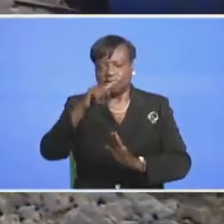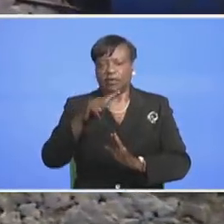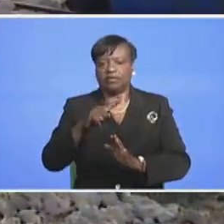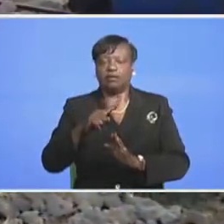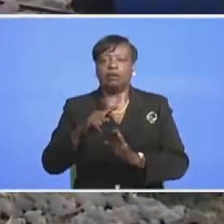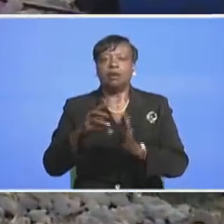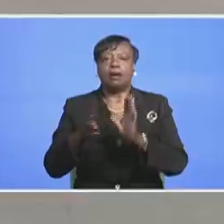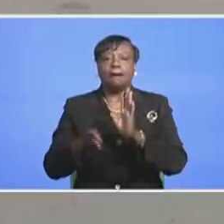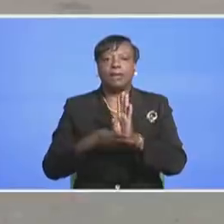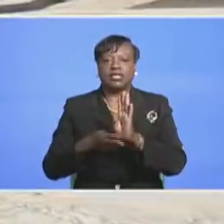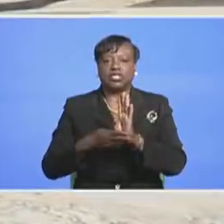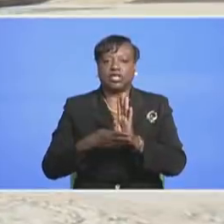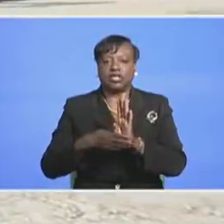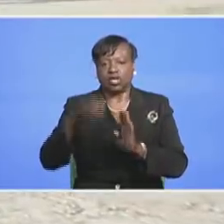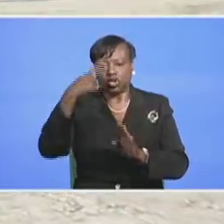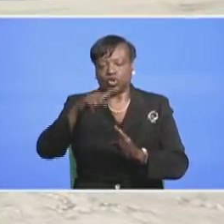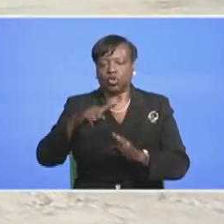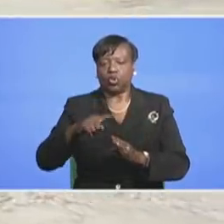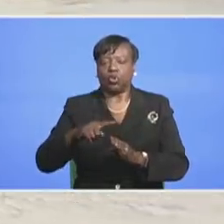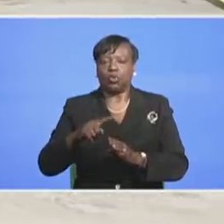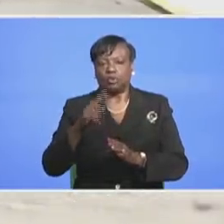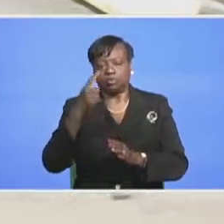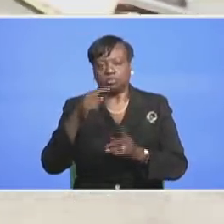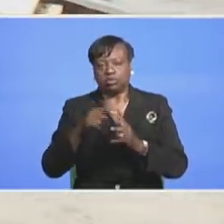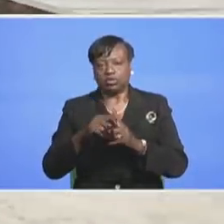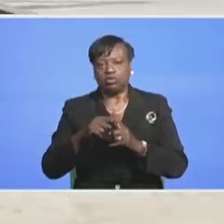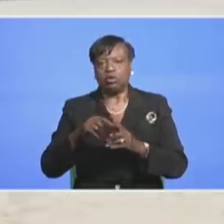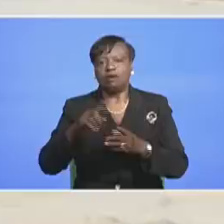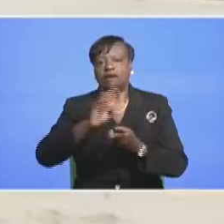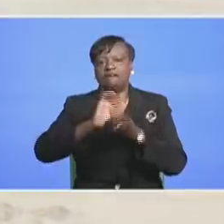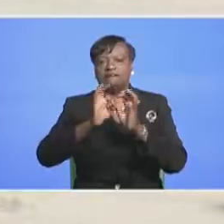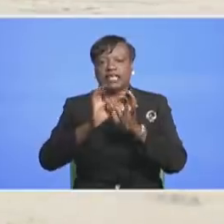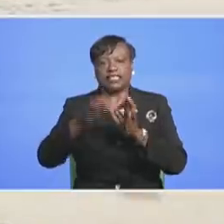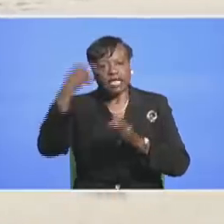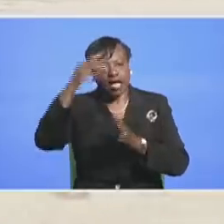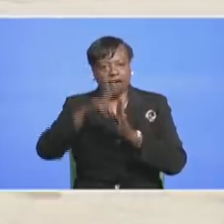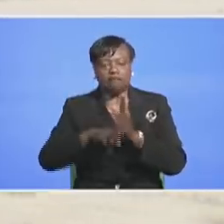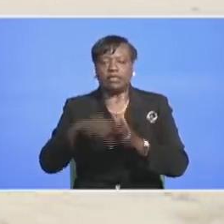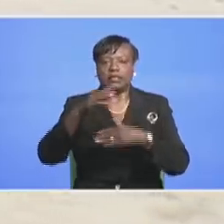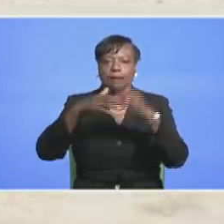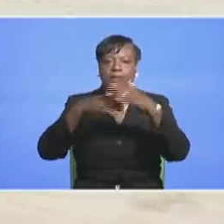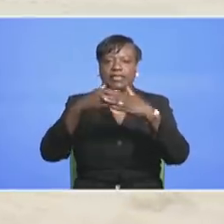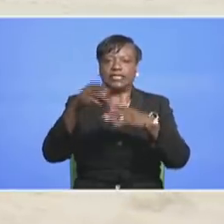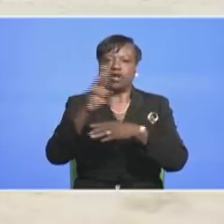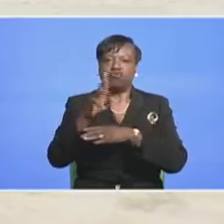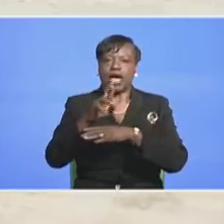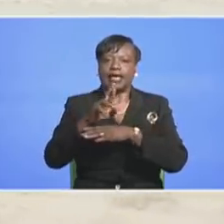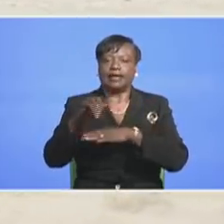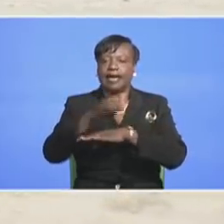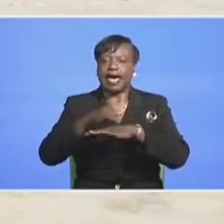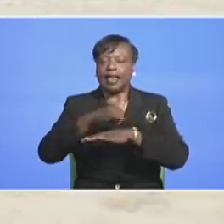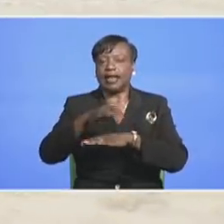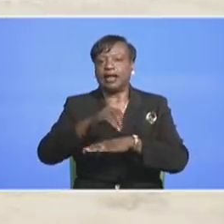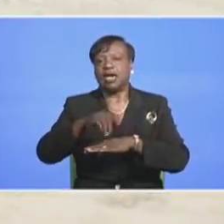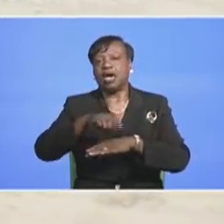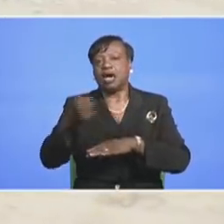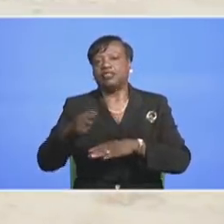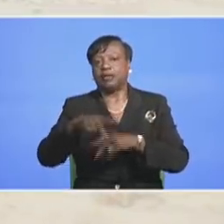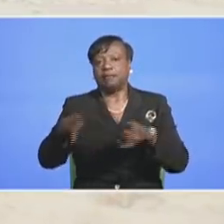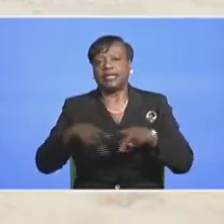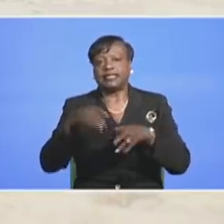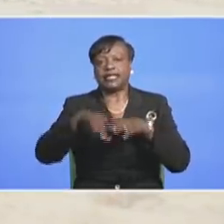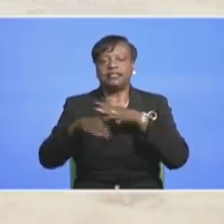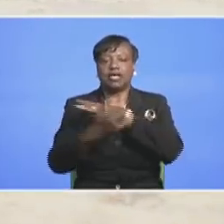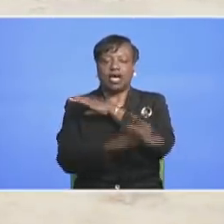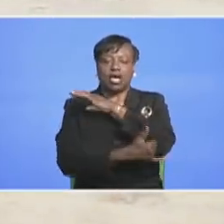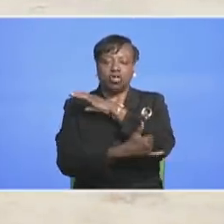of Public Works for repairs to government buildings in Ragged Island and elsewhere in the country. This according to Director of Public Works